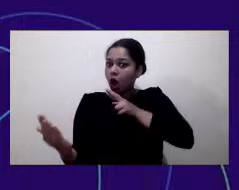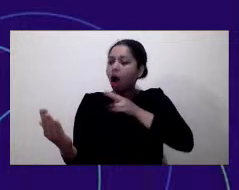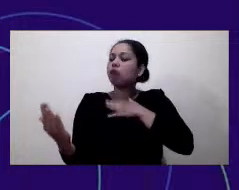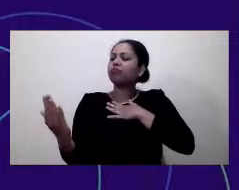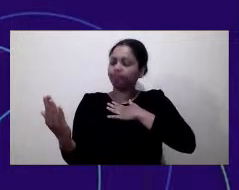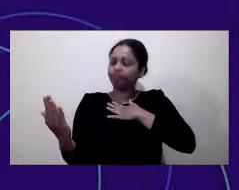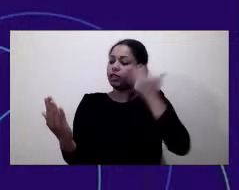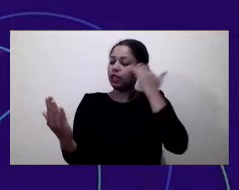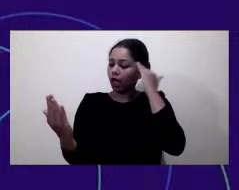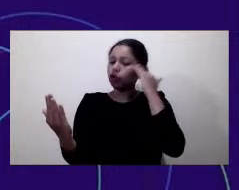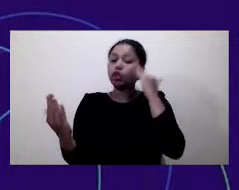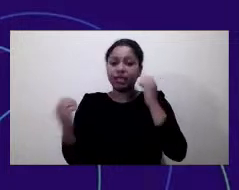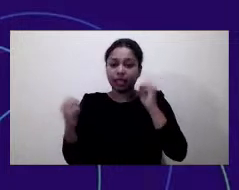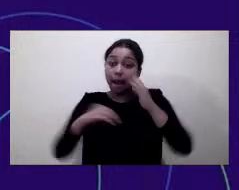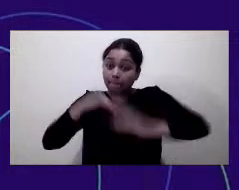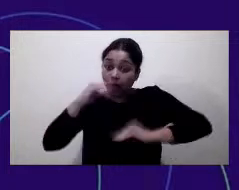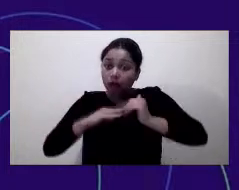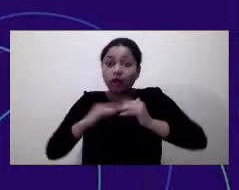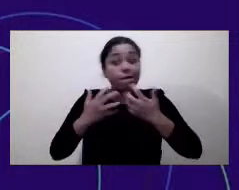teachers' planning.